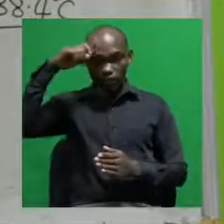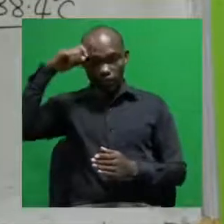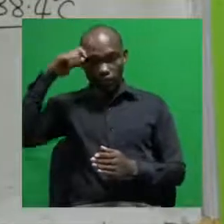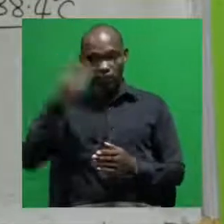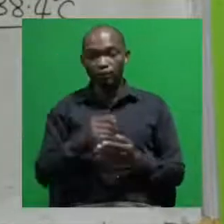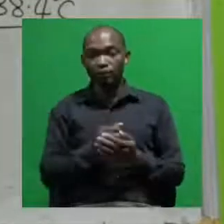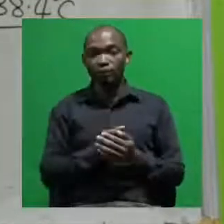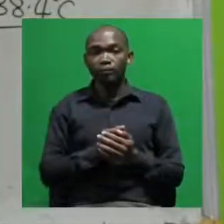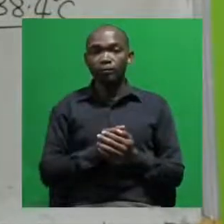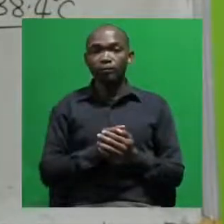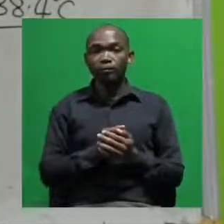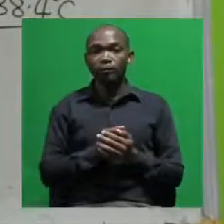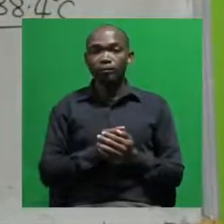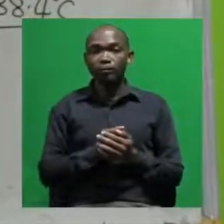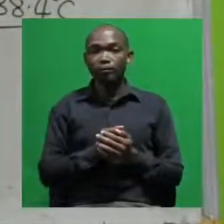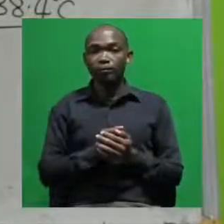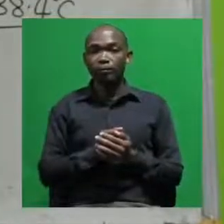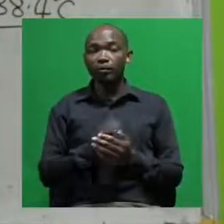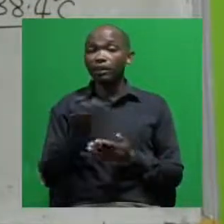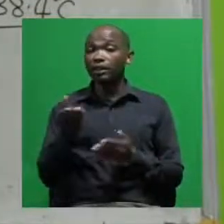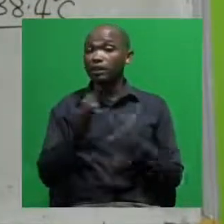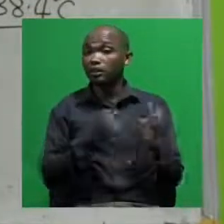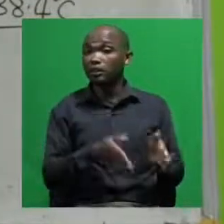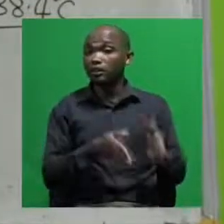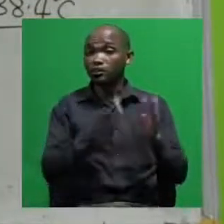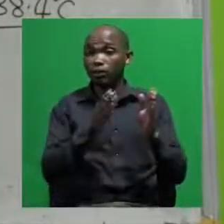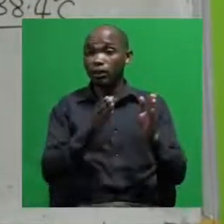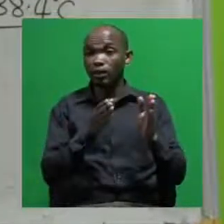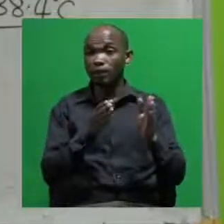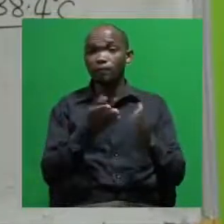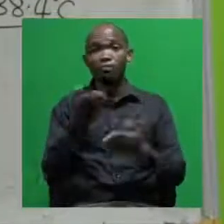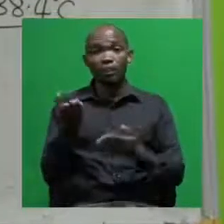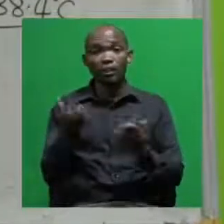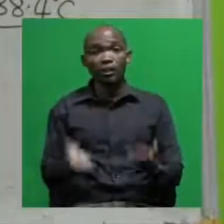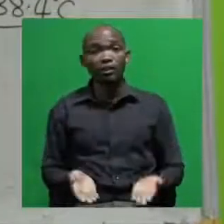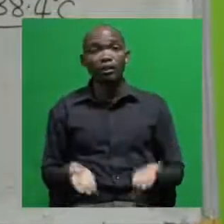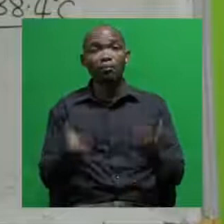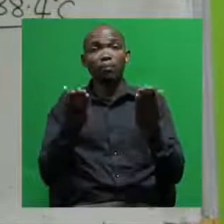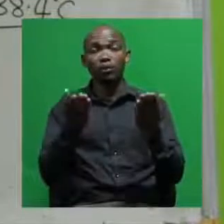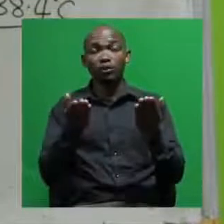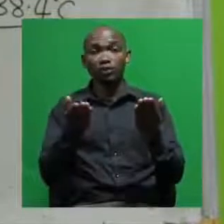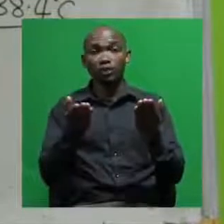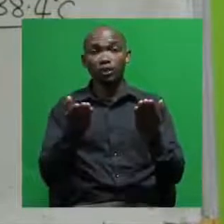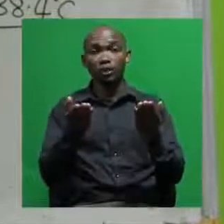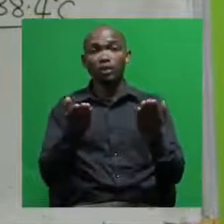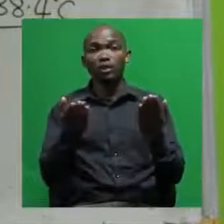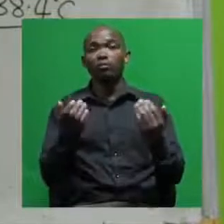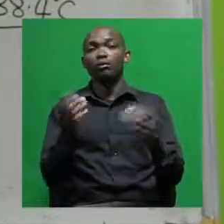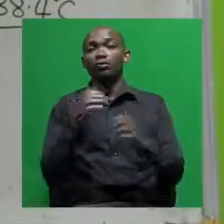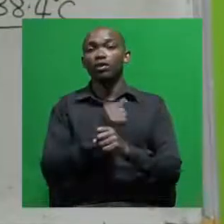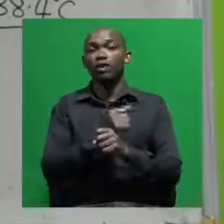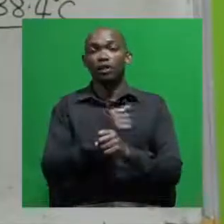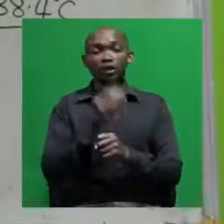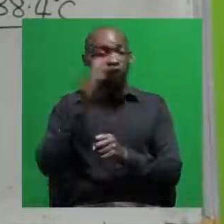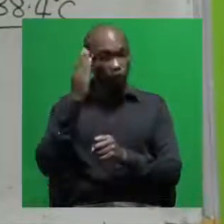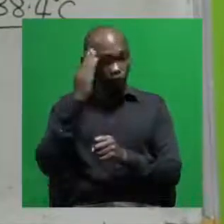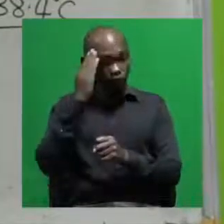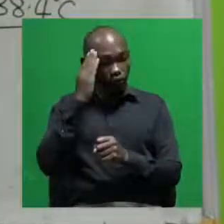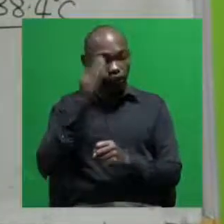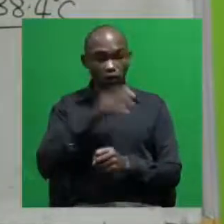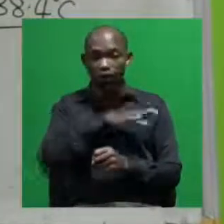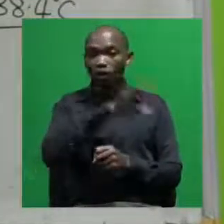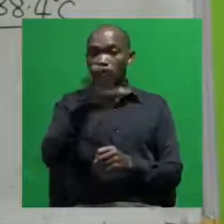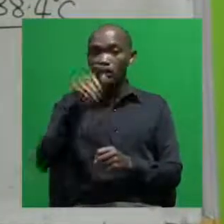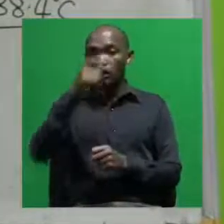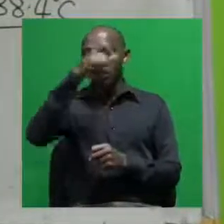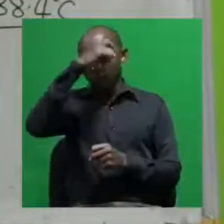So, in that way, suppose we are required to know the temperature of our classroom.